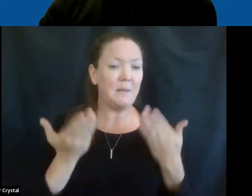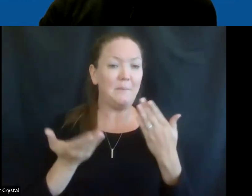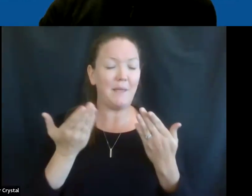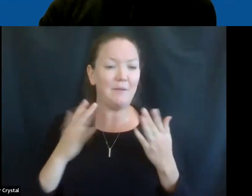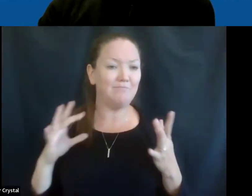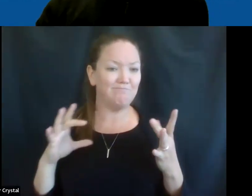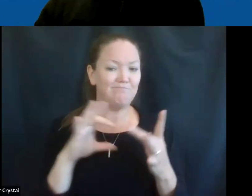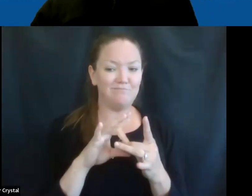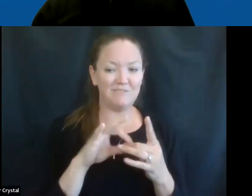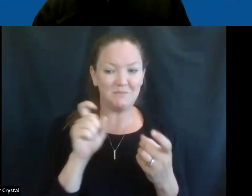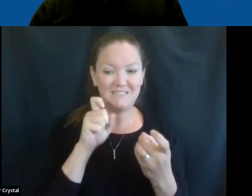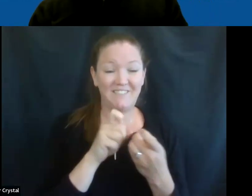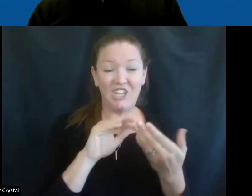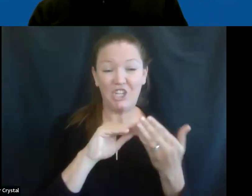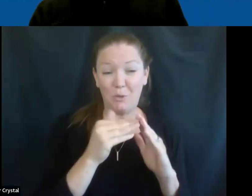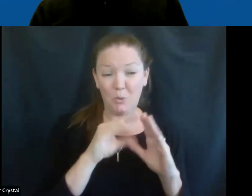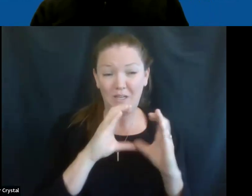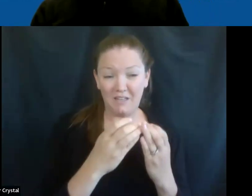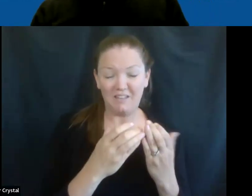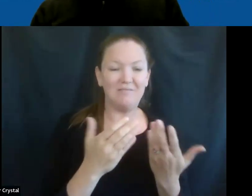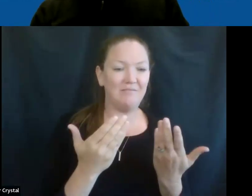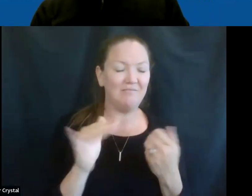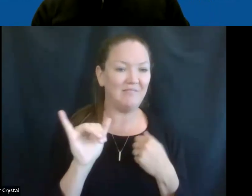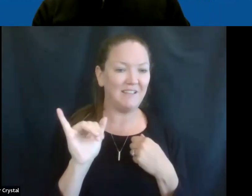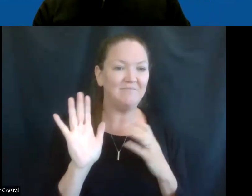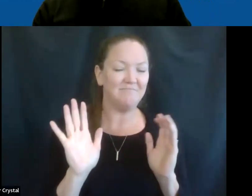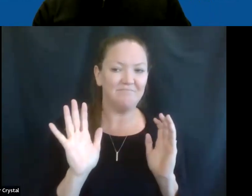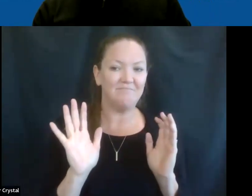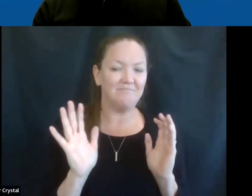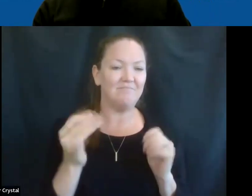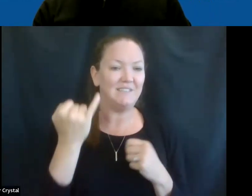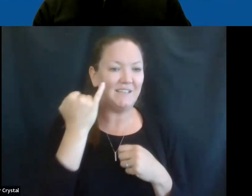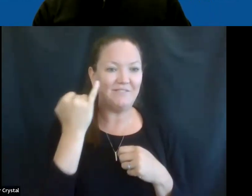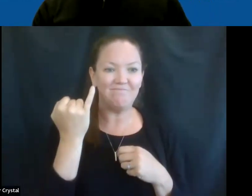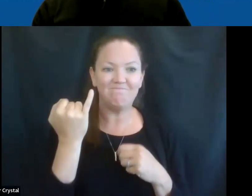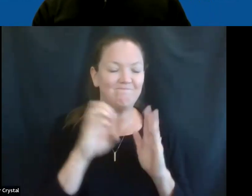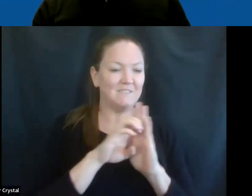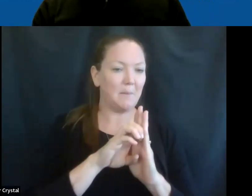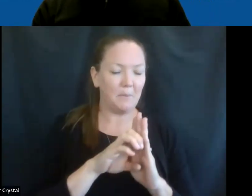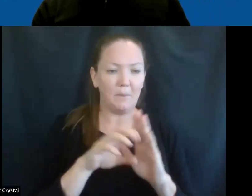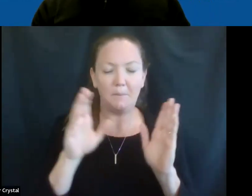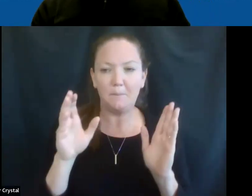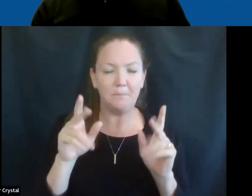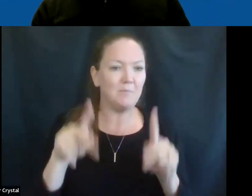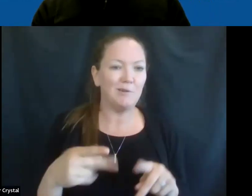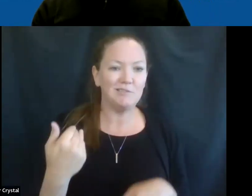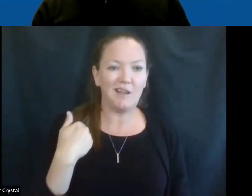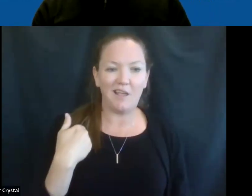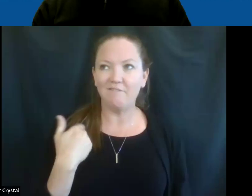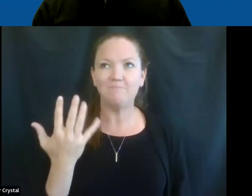to certain communities, such as like someone with any sort